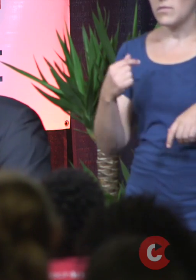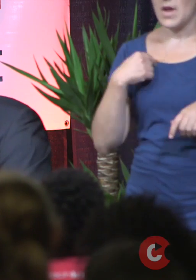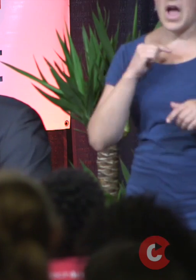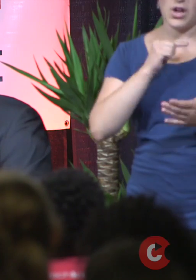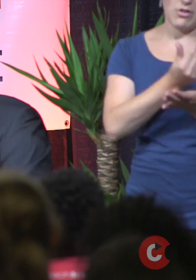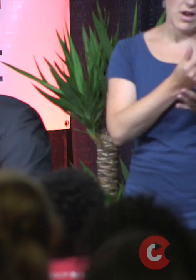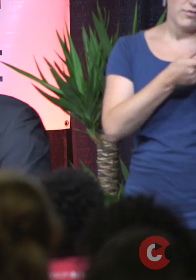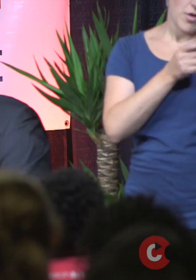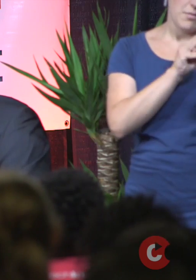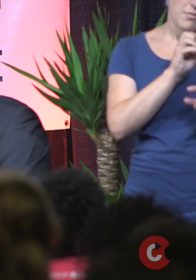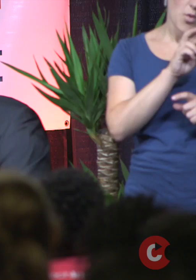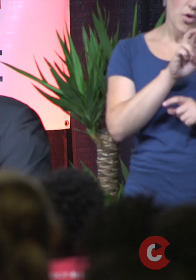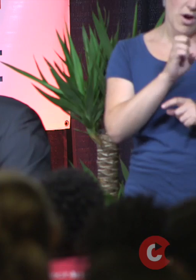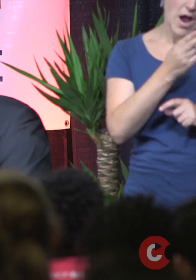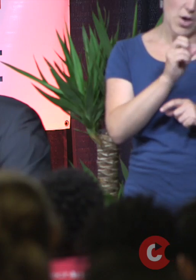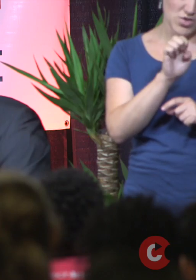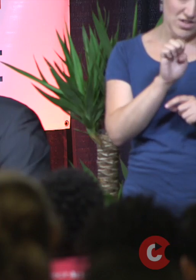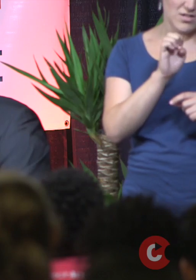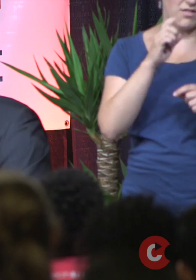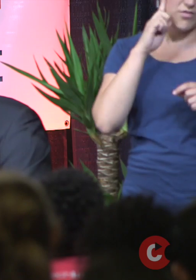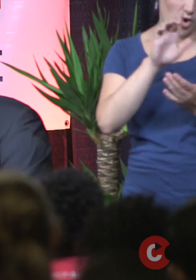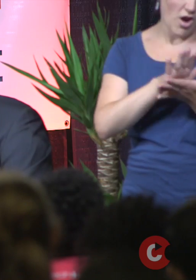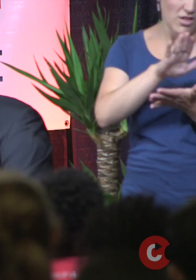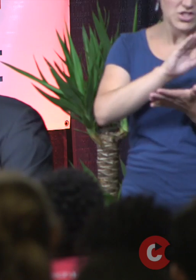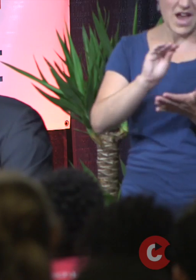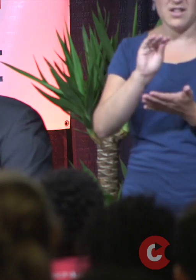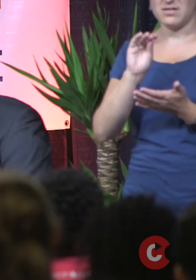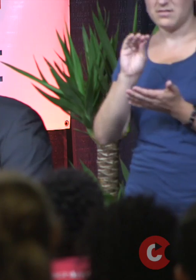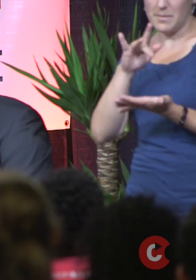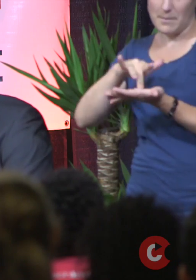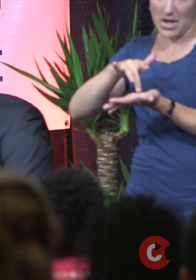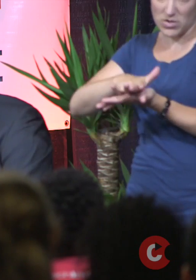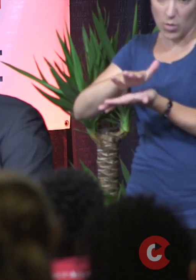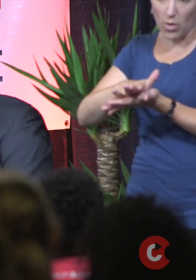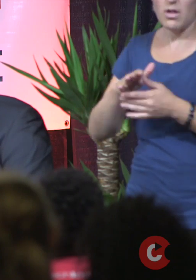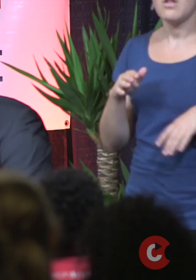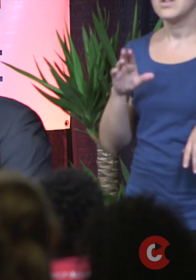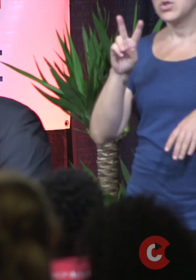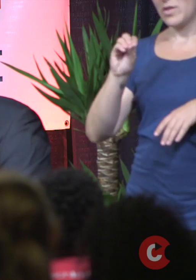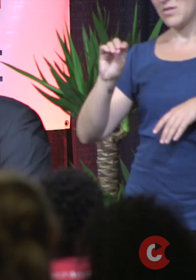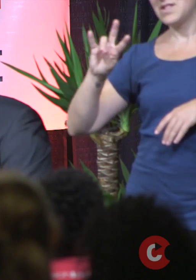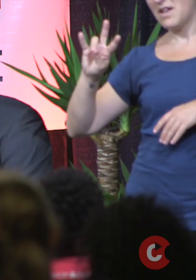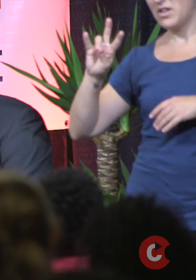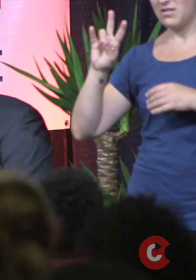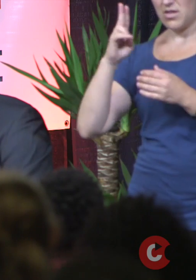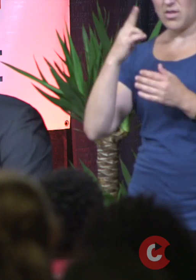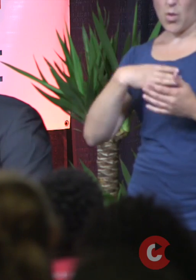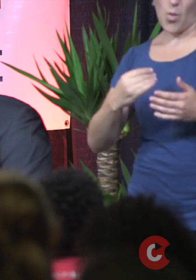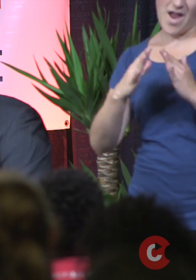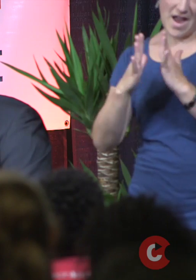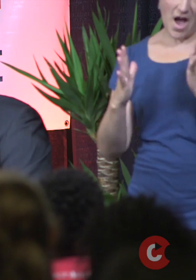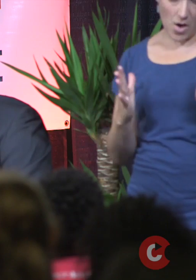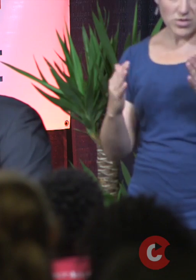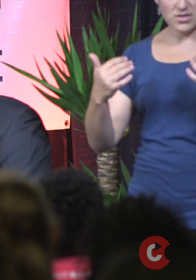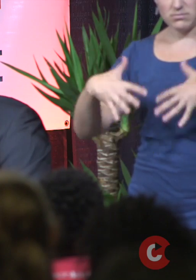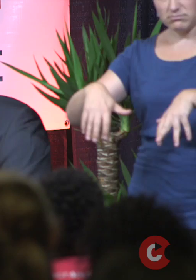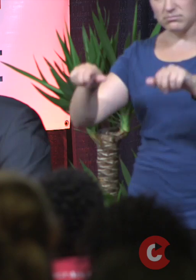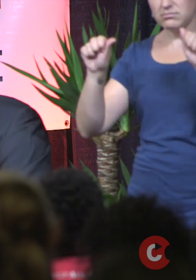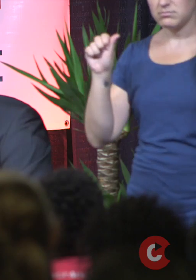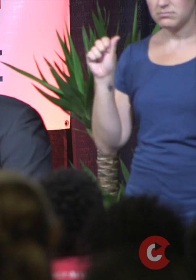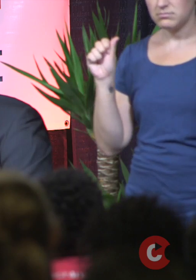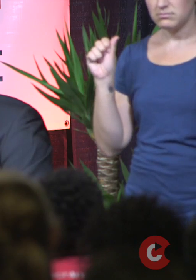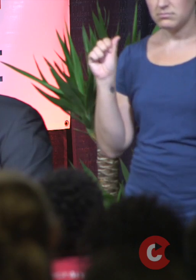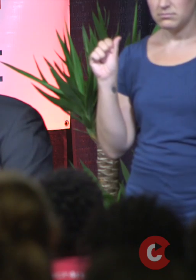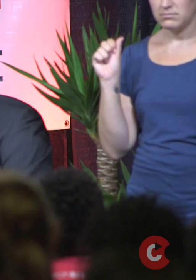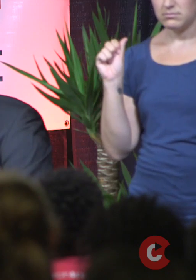and school of medicine. And in 2012, the White House and the Keyno Center for Social Impact held a